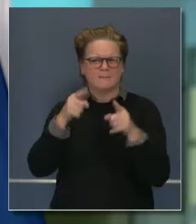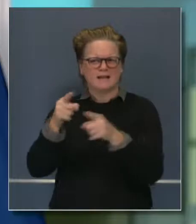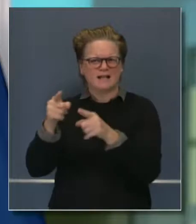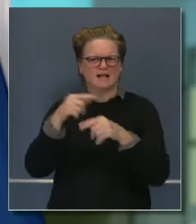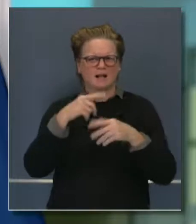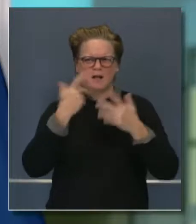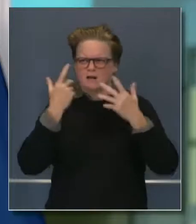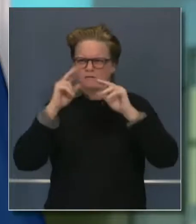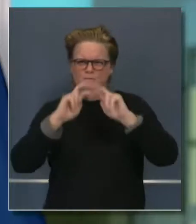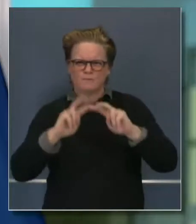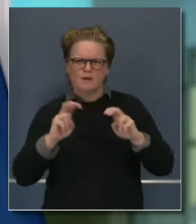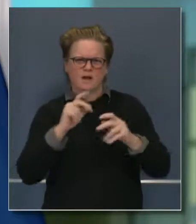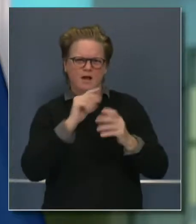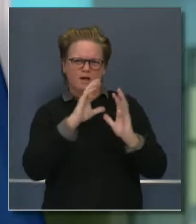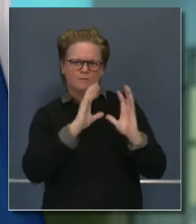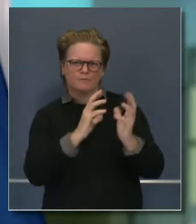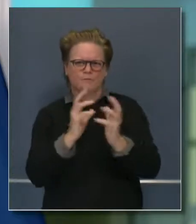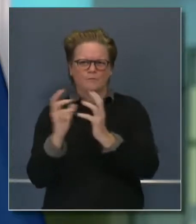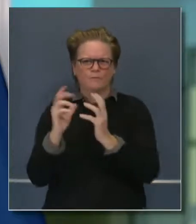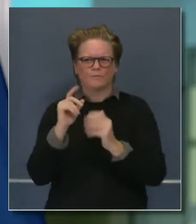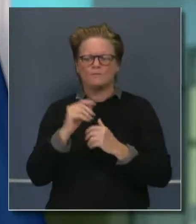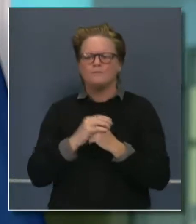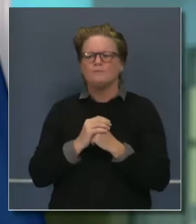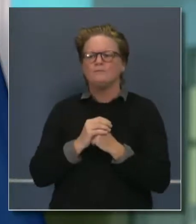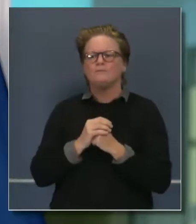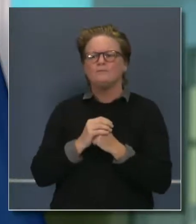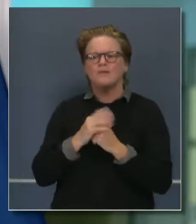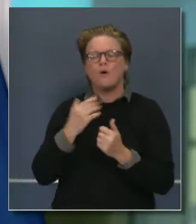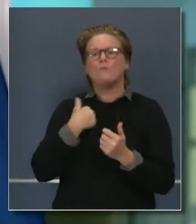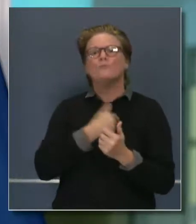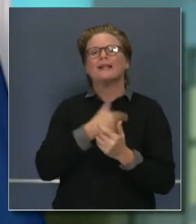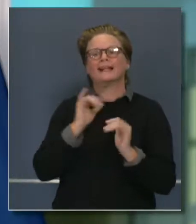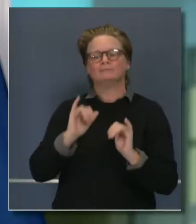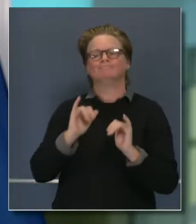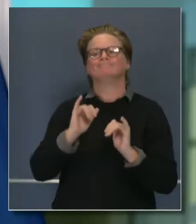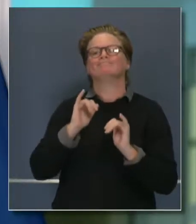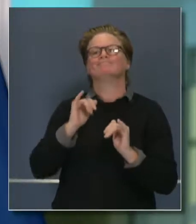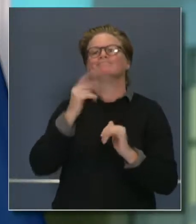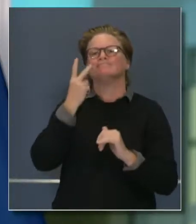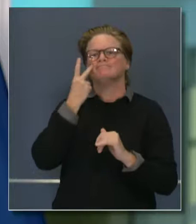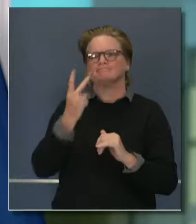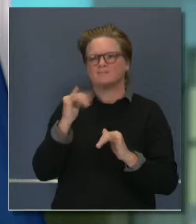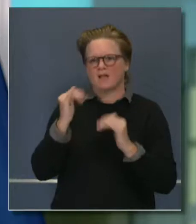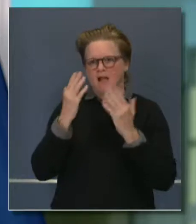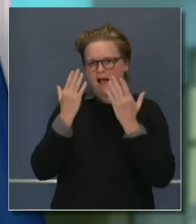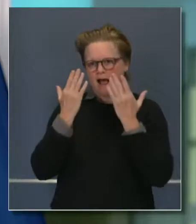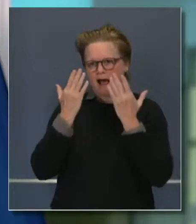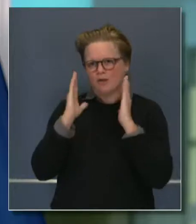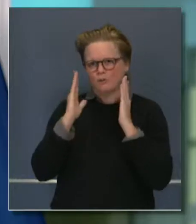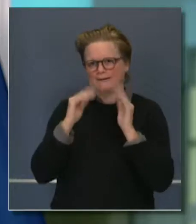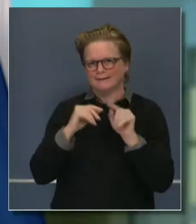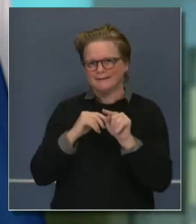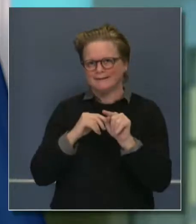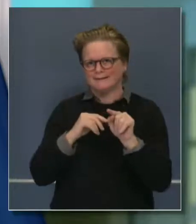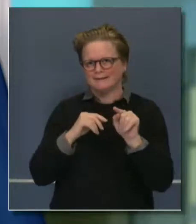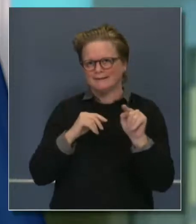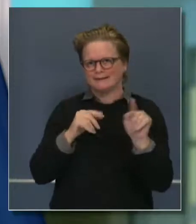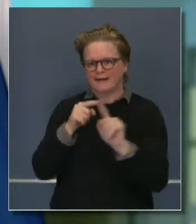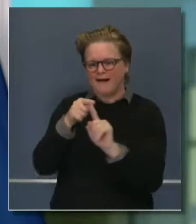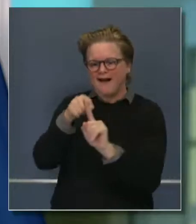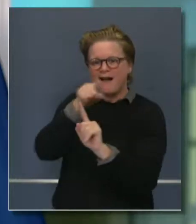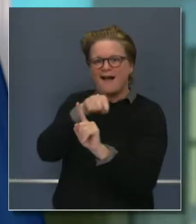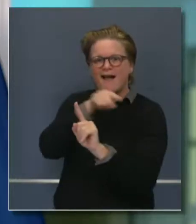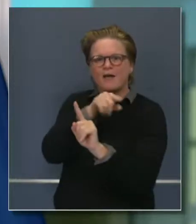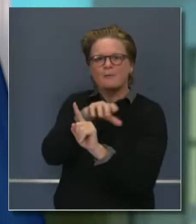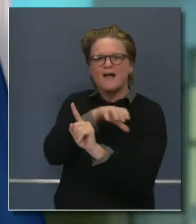of the mixing, the cohorting outside of the households that we're experiencing as the winter months are upon us and it gets colder and more